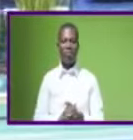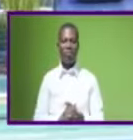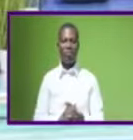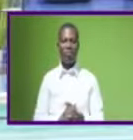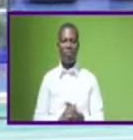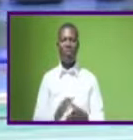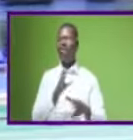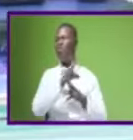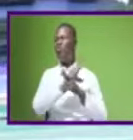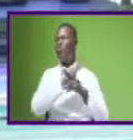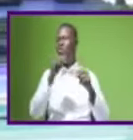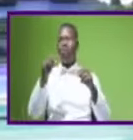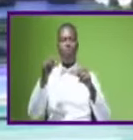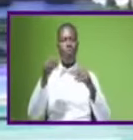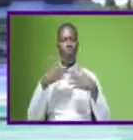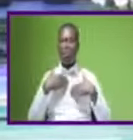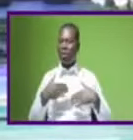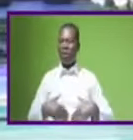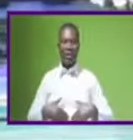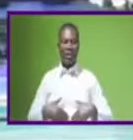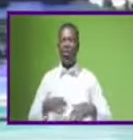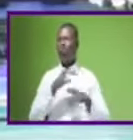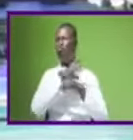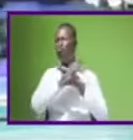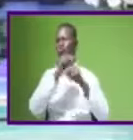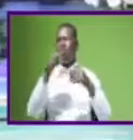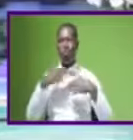No Jupiter. Jesus. Jupiter.